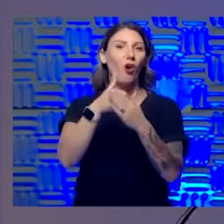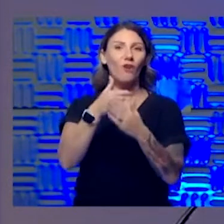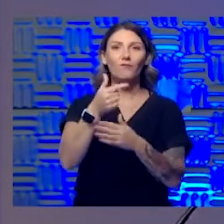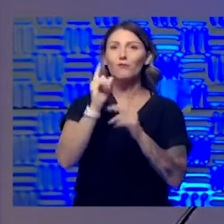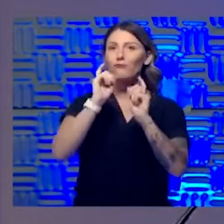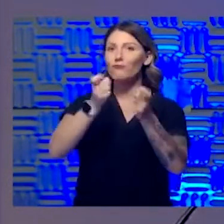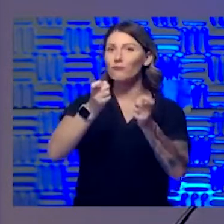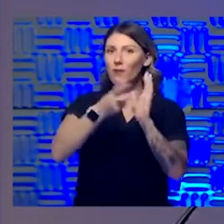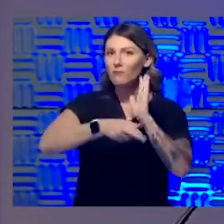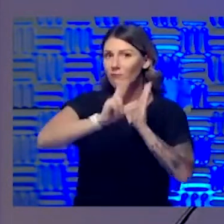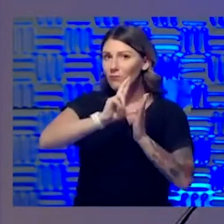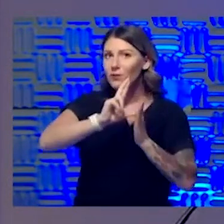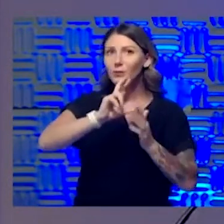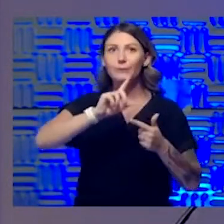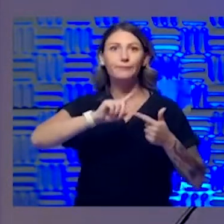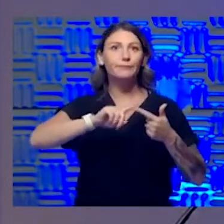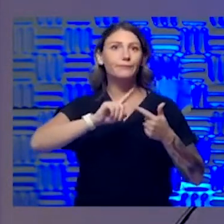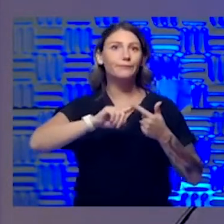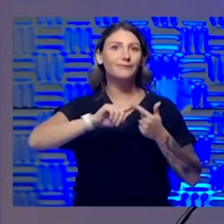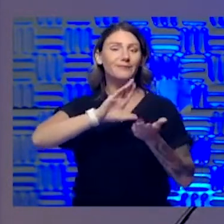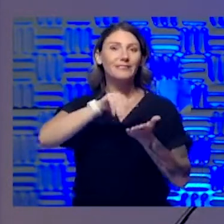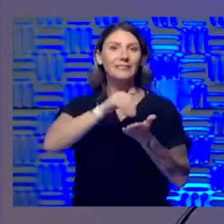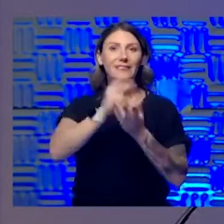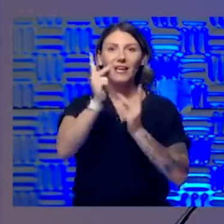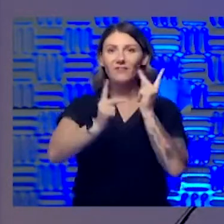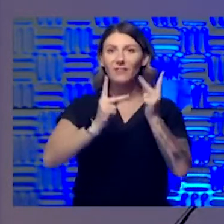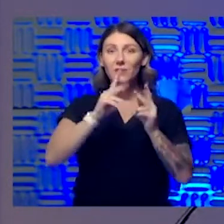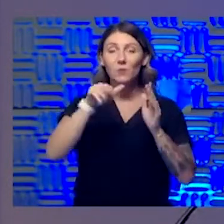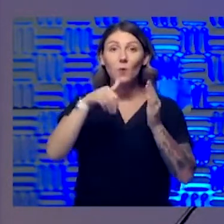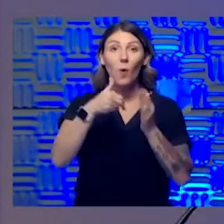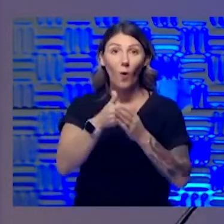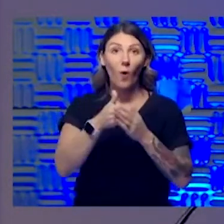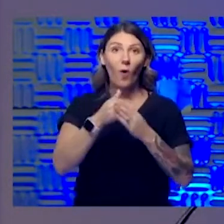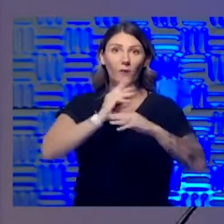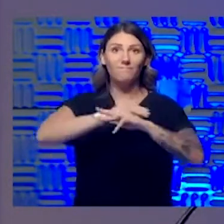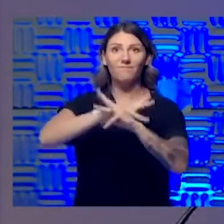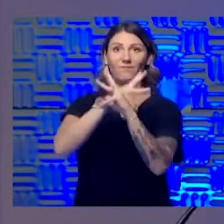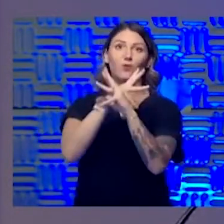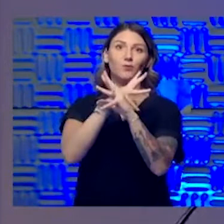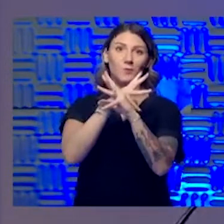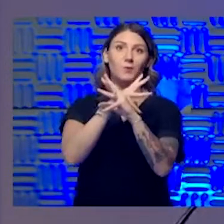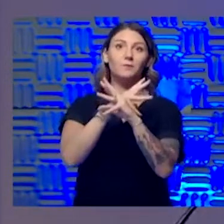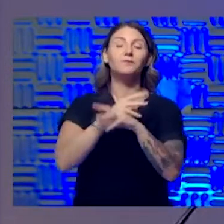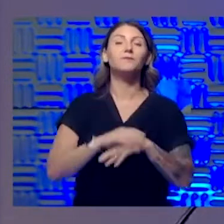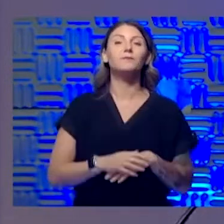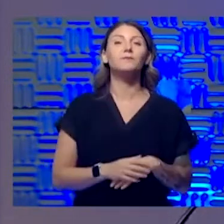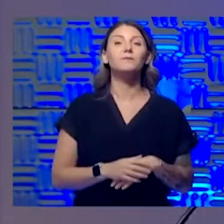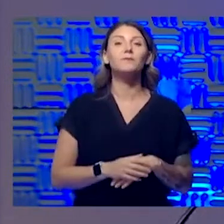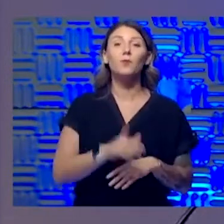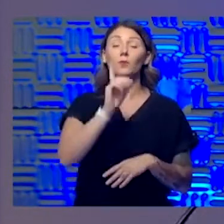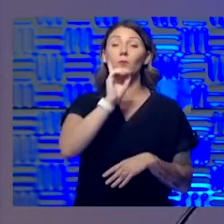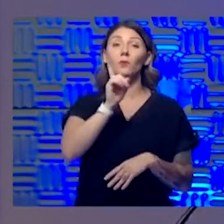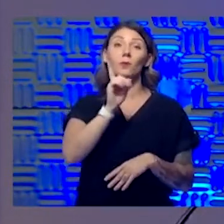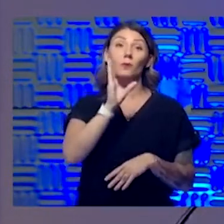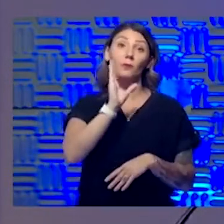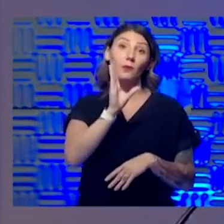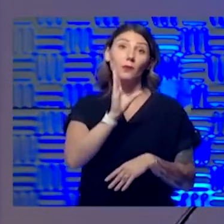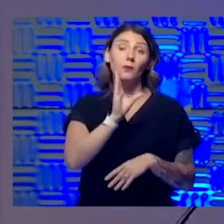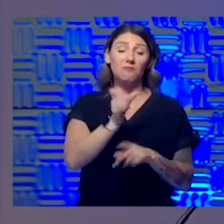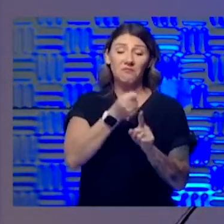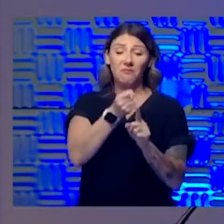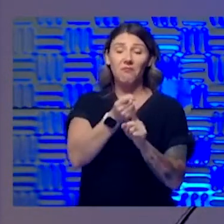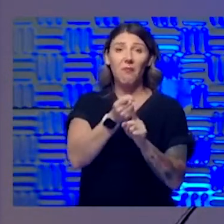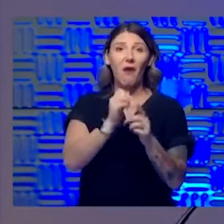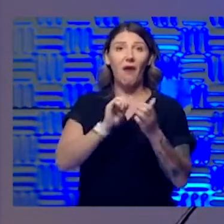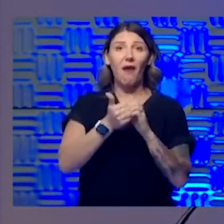all the site visits are now virtual, and so that will really impact how these